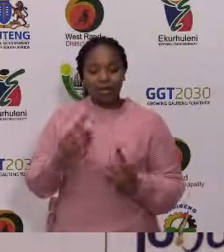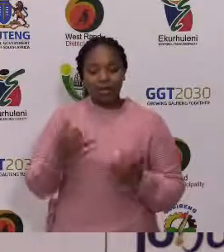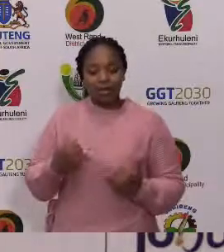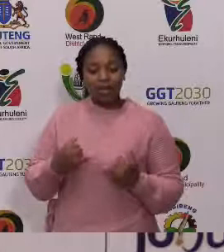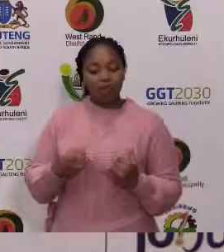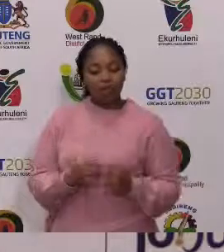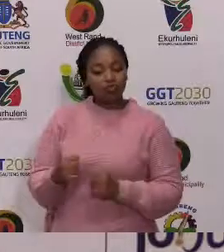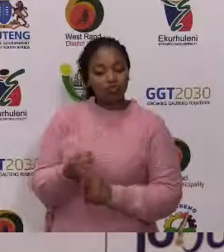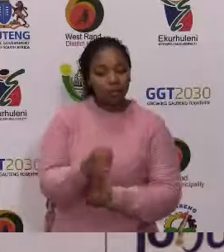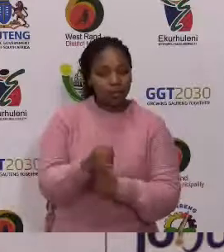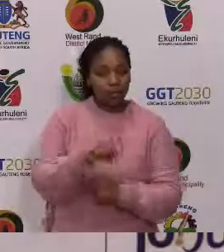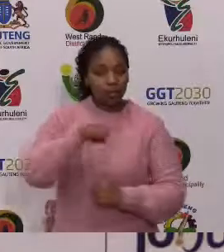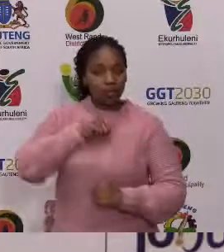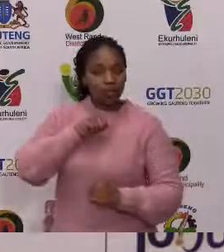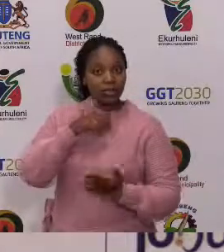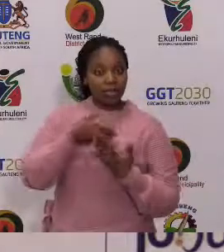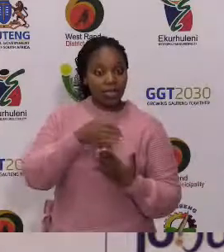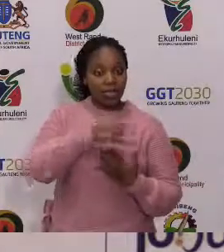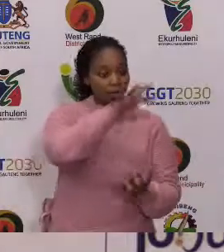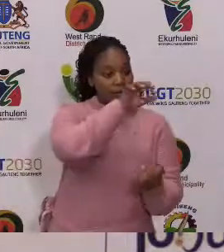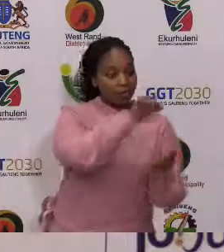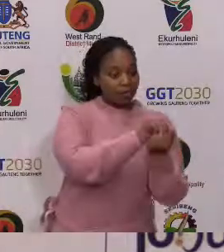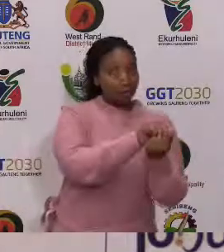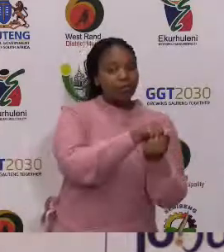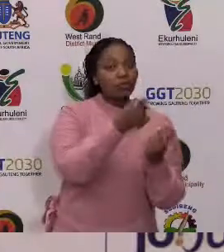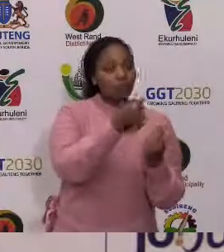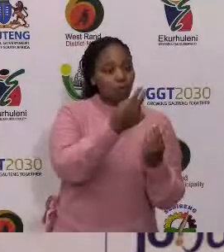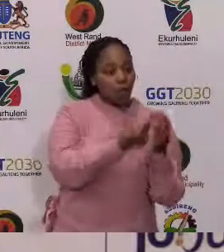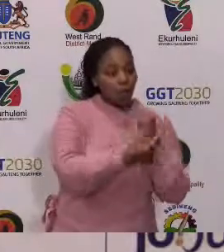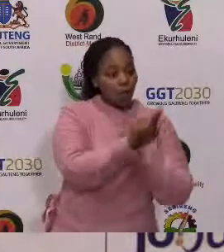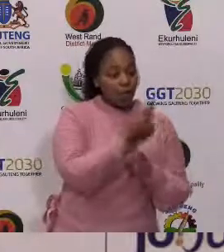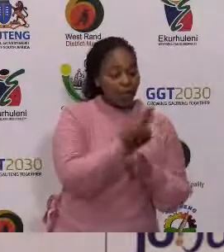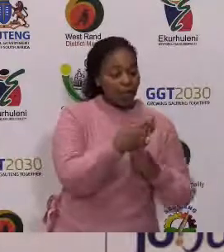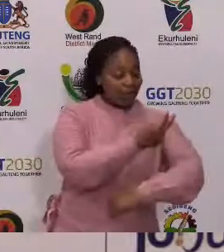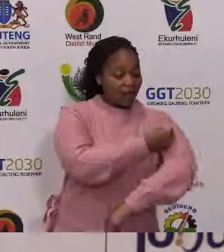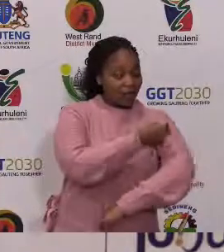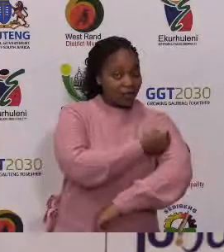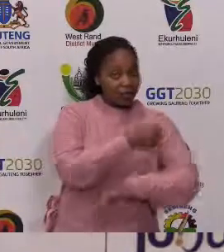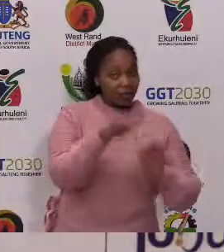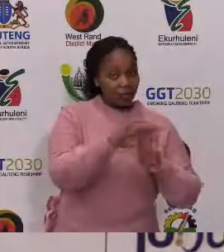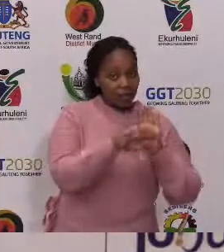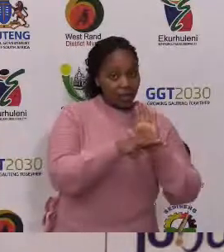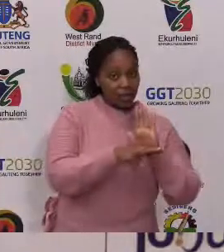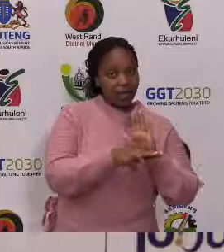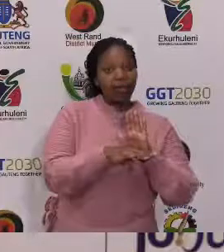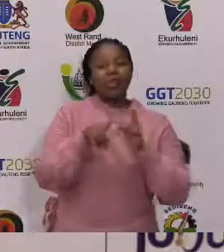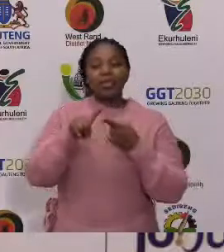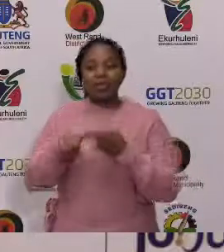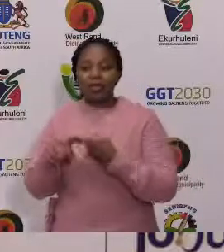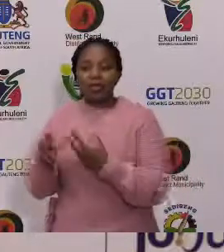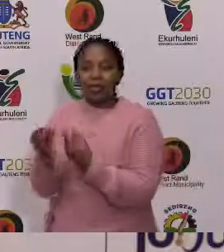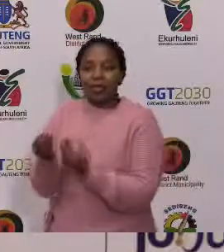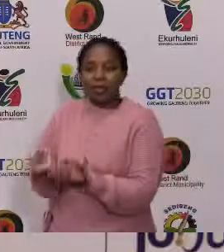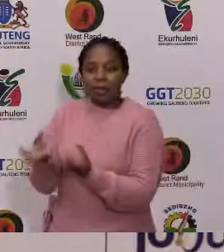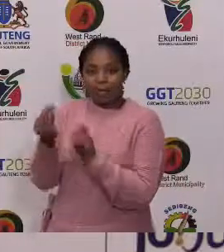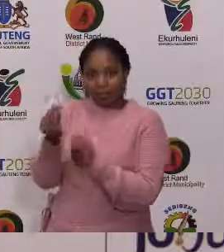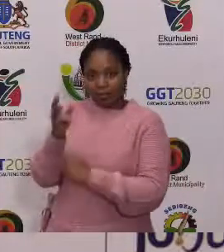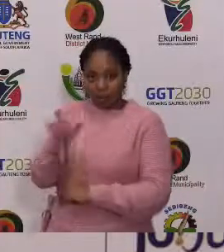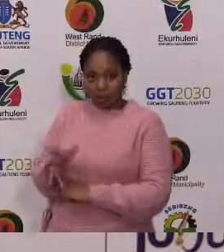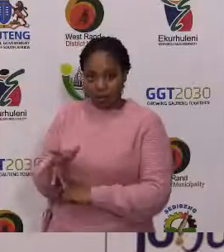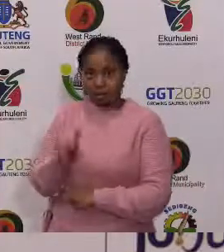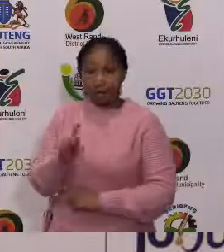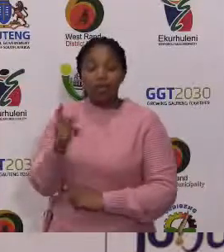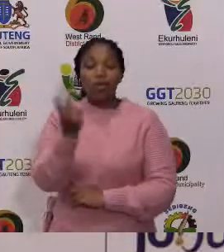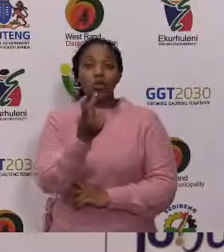going to be combining vaccination, the vaccine rollout based on the number we will get. But we are going to also